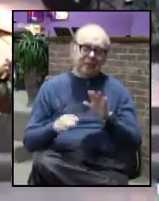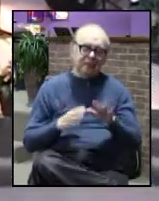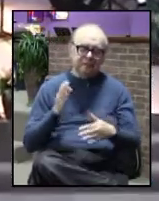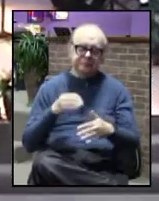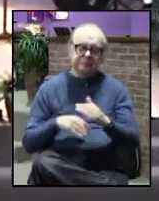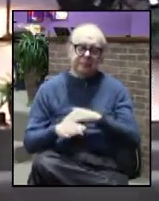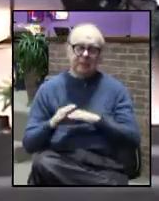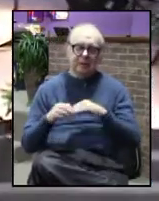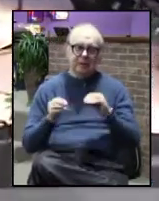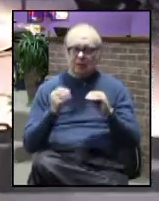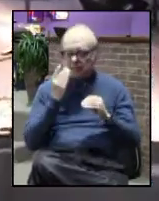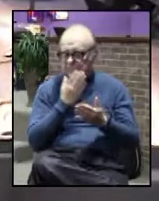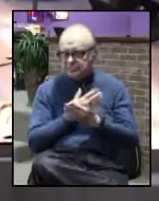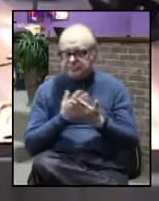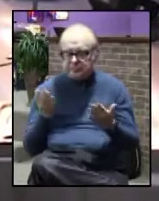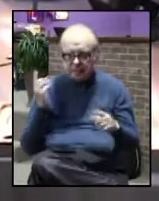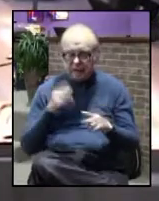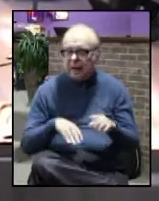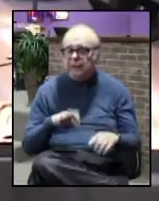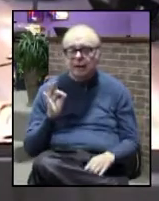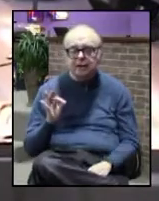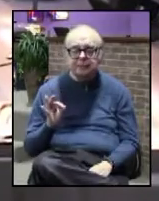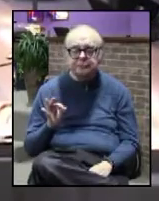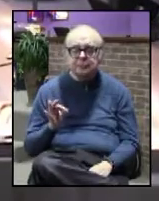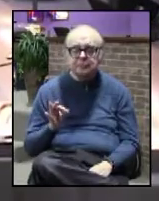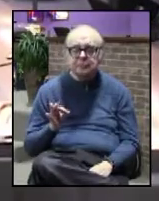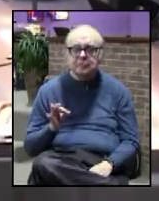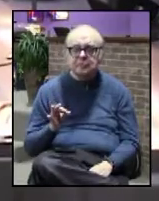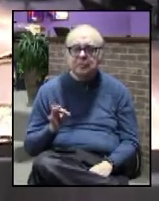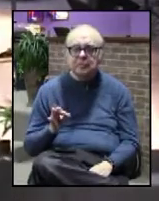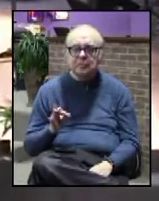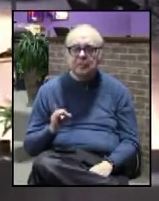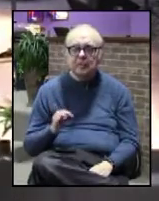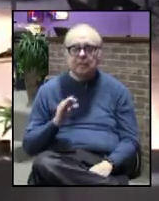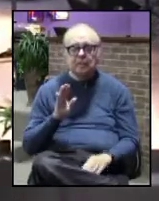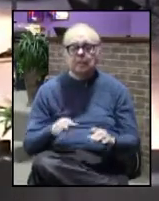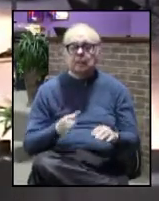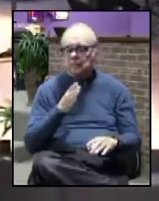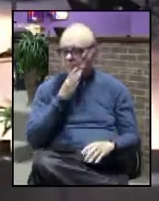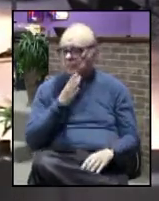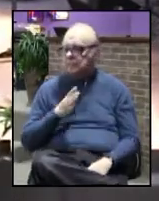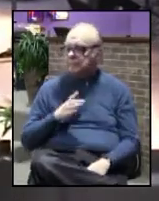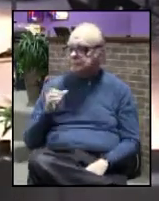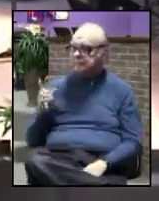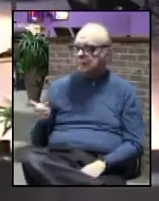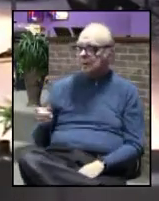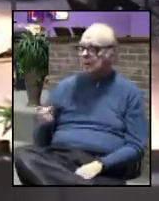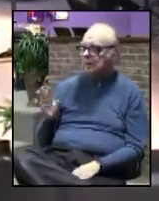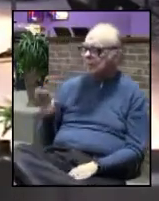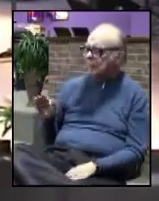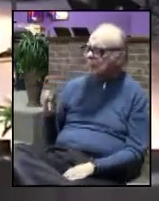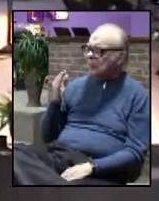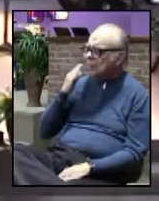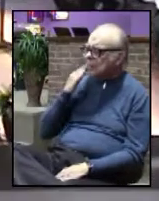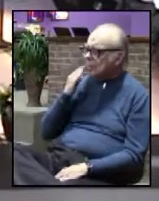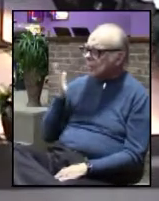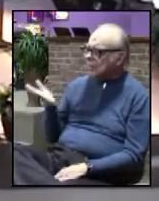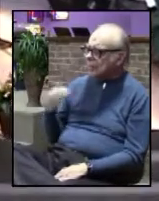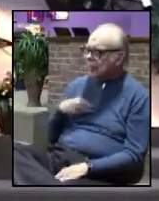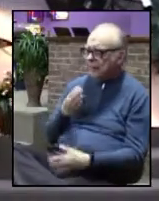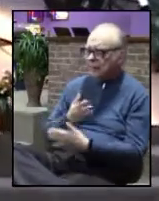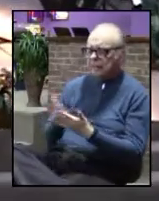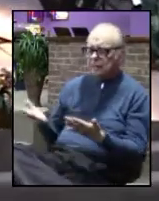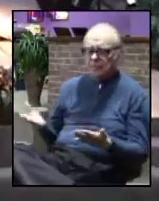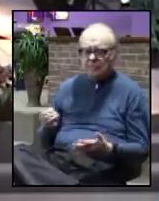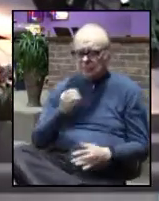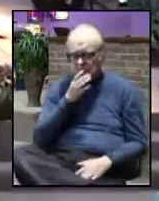in the store and I'm looking for something and I can't find it. And I walk up to this lady and I said, do you guys carry this?